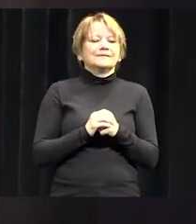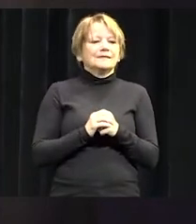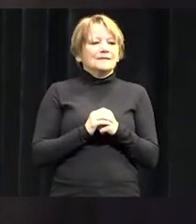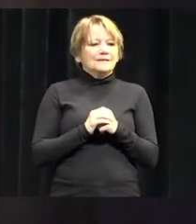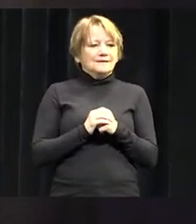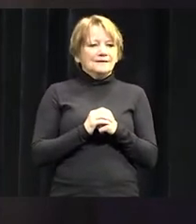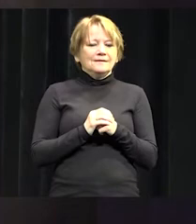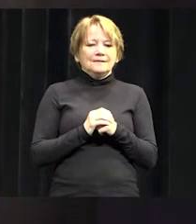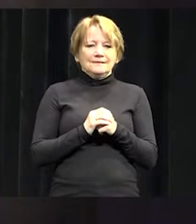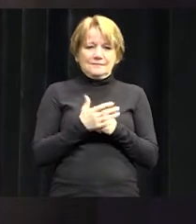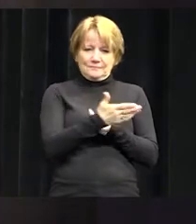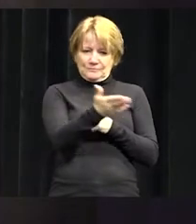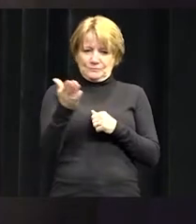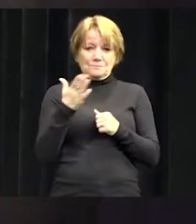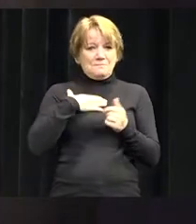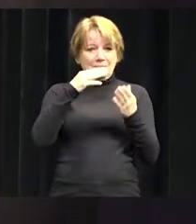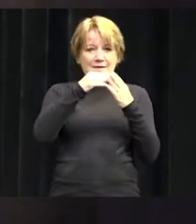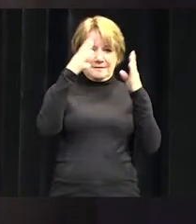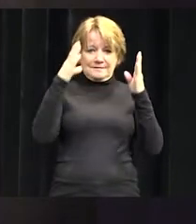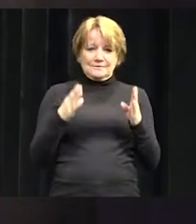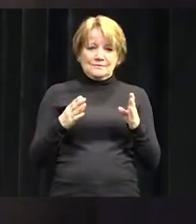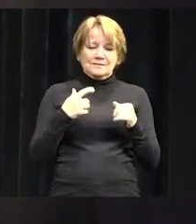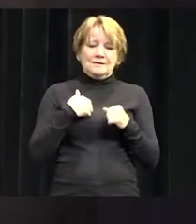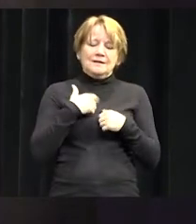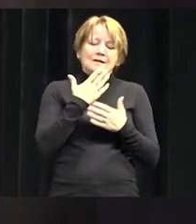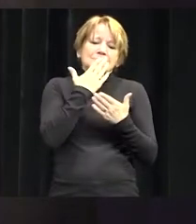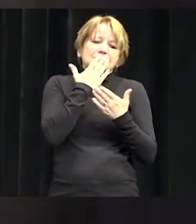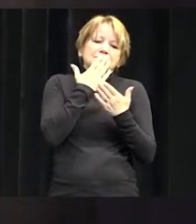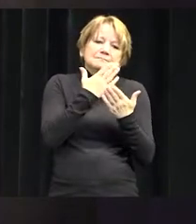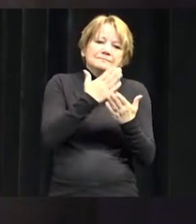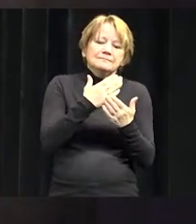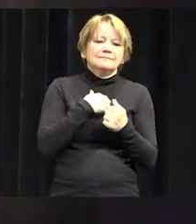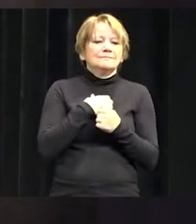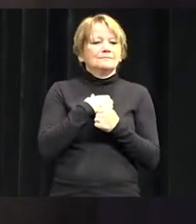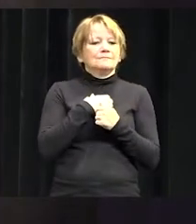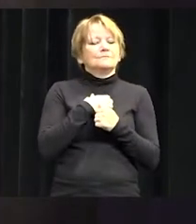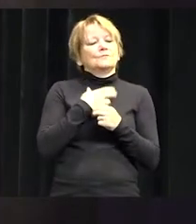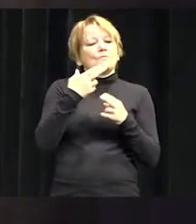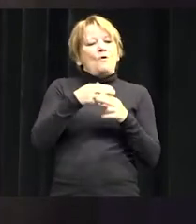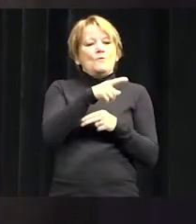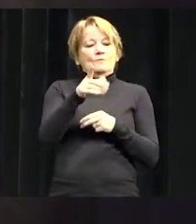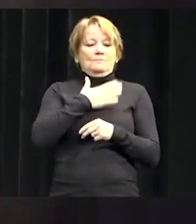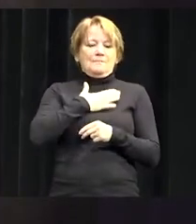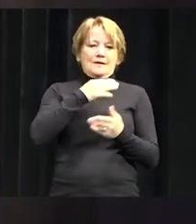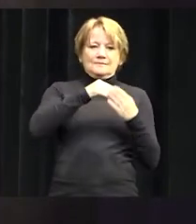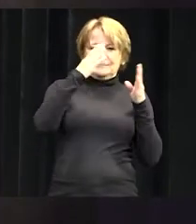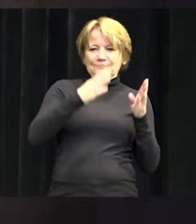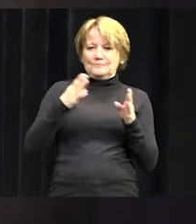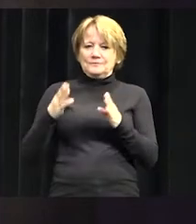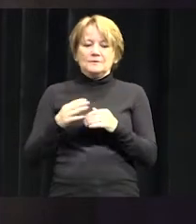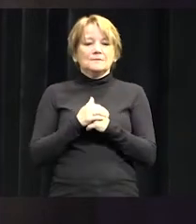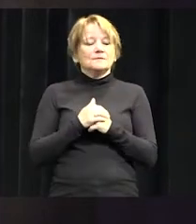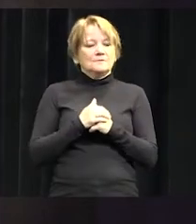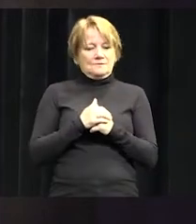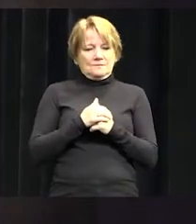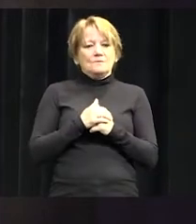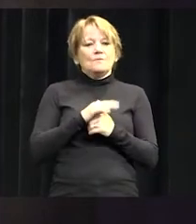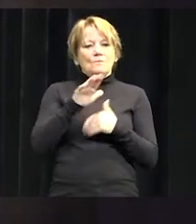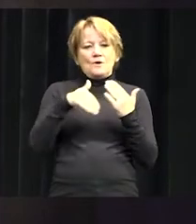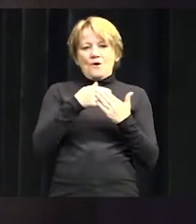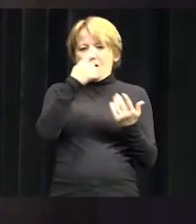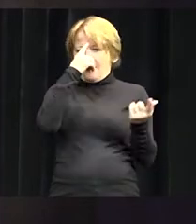aeroplane pilot to pilot the aeroplane that would bring us to your graduation day airport